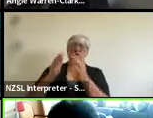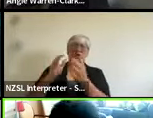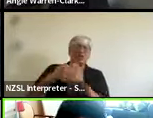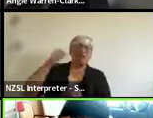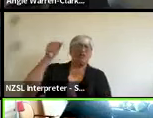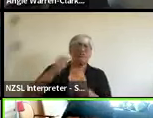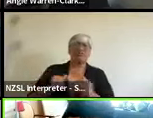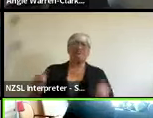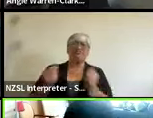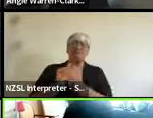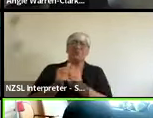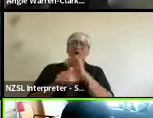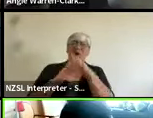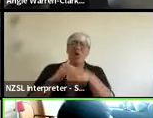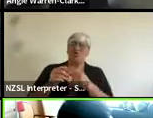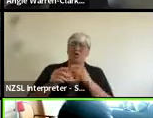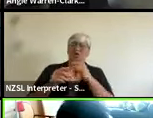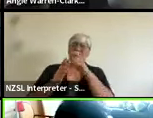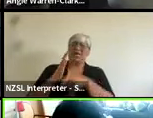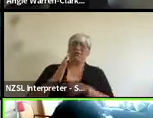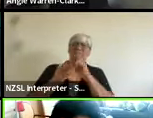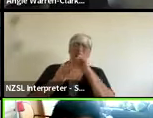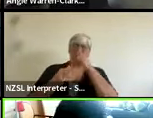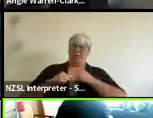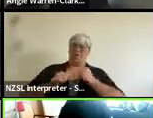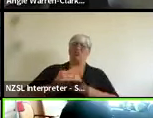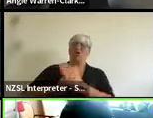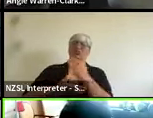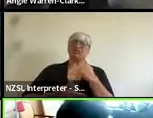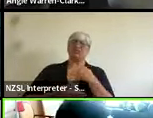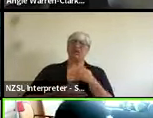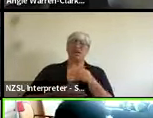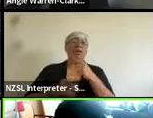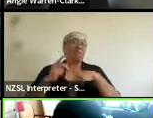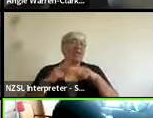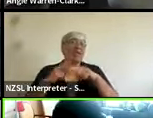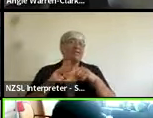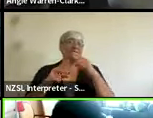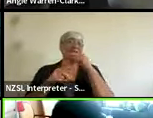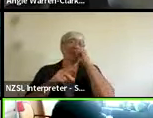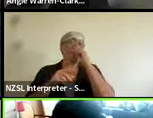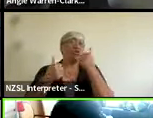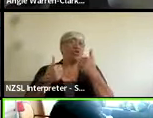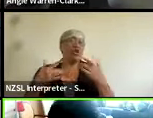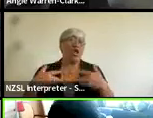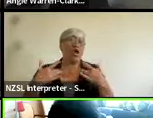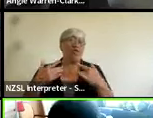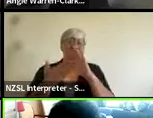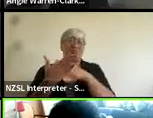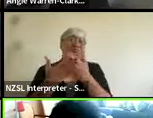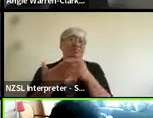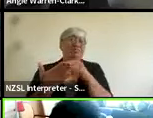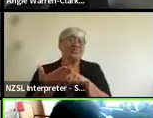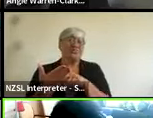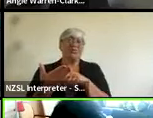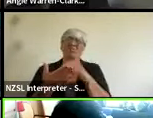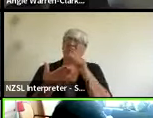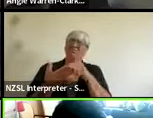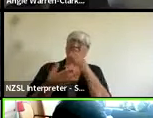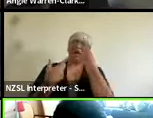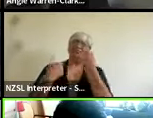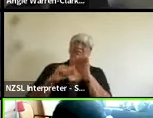UNCRC, Enabling Good Lives. Despite all the above documentation, they have no power to protect us. They